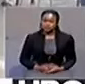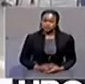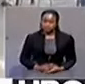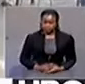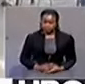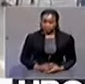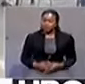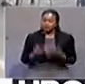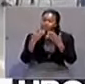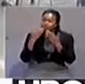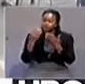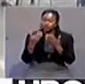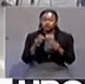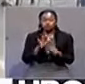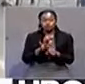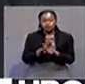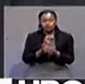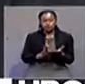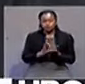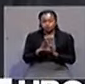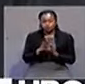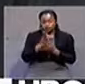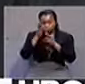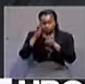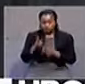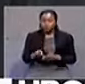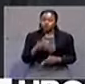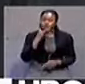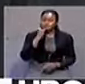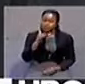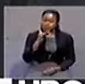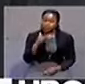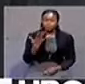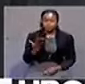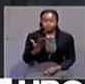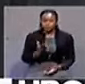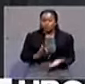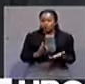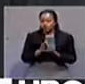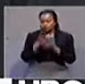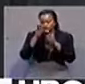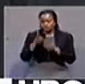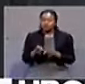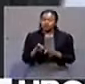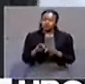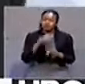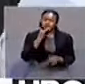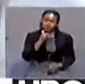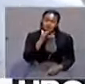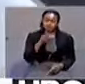Thank you very much, Right Honorable Speaker. Right Honorable Speaker and dear colleagues,